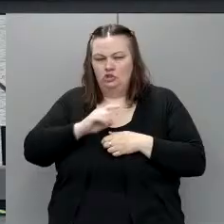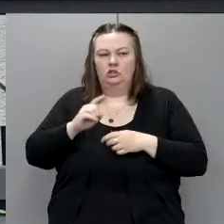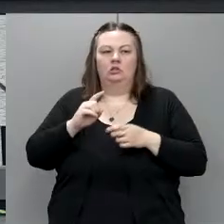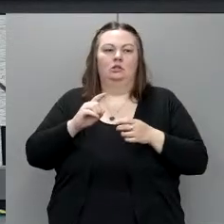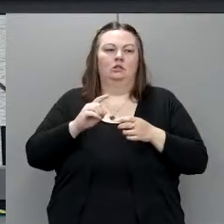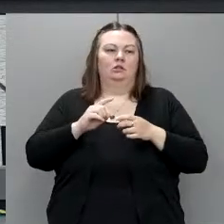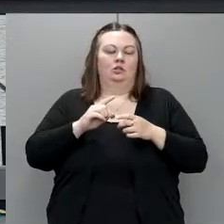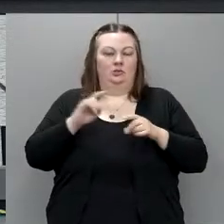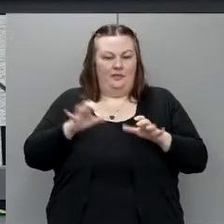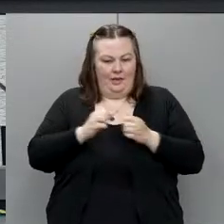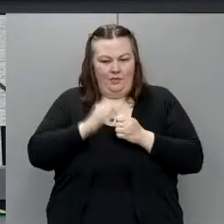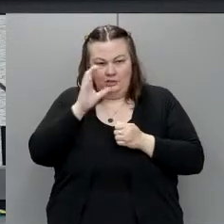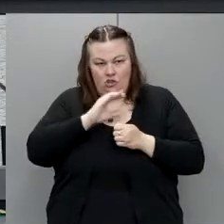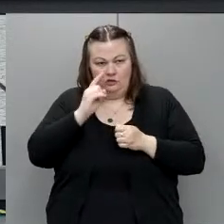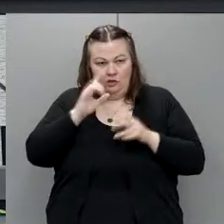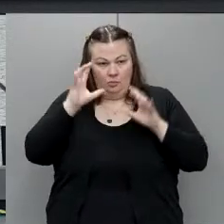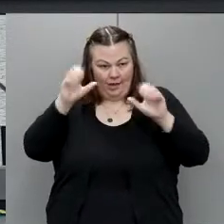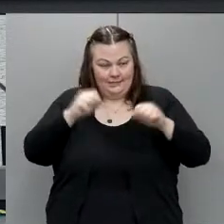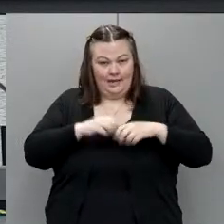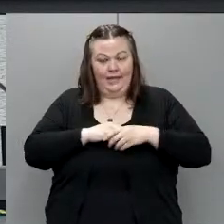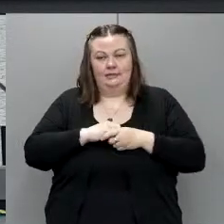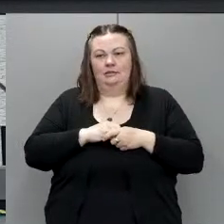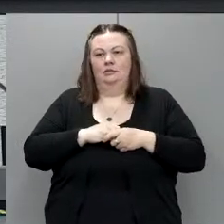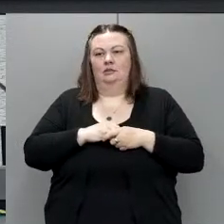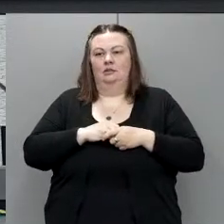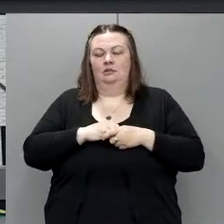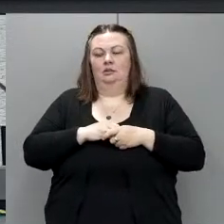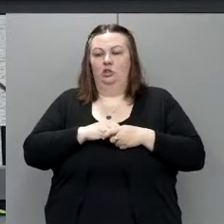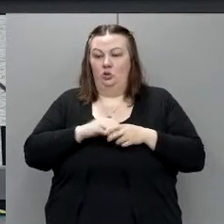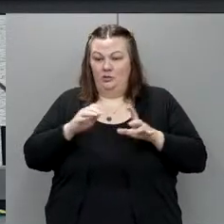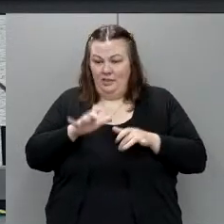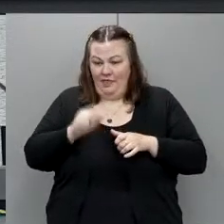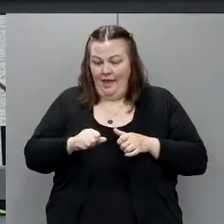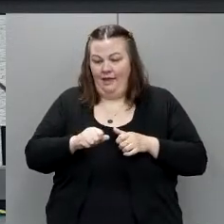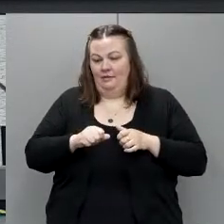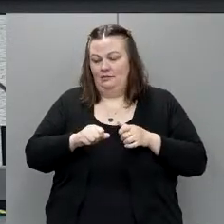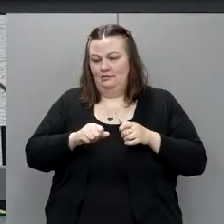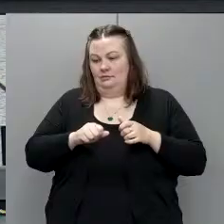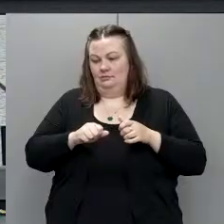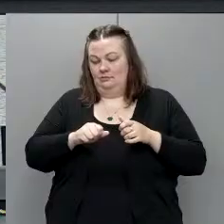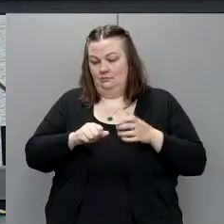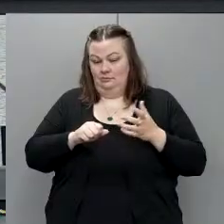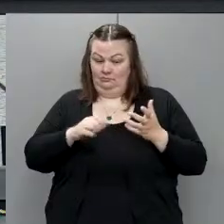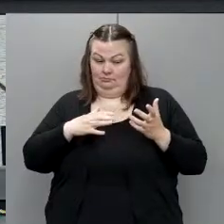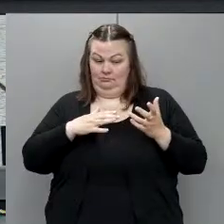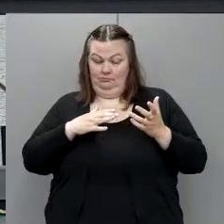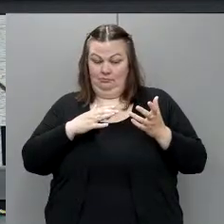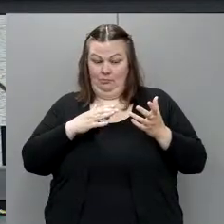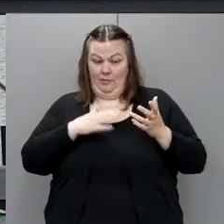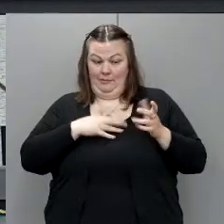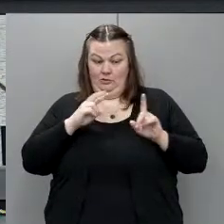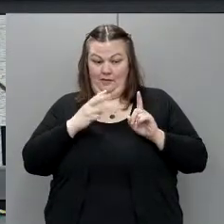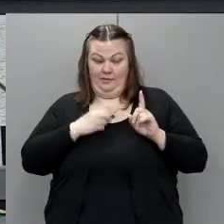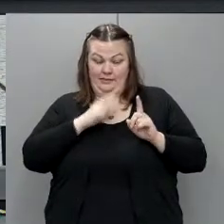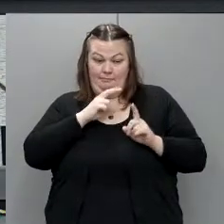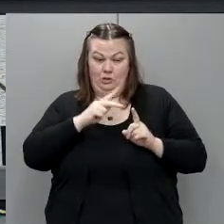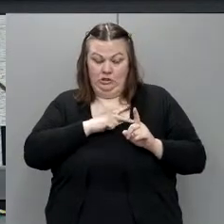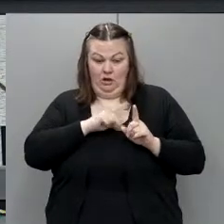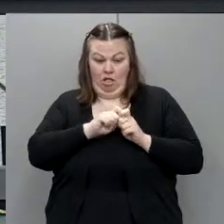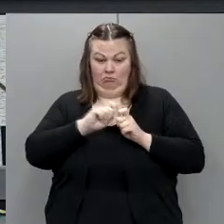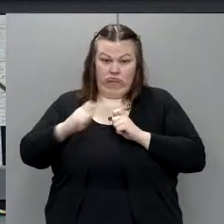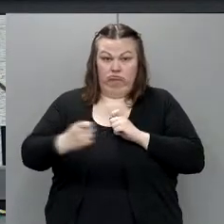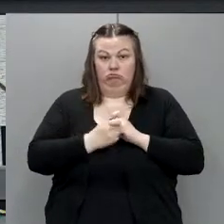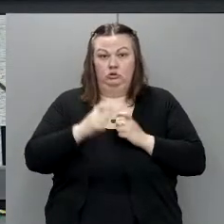that with the search for the president. You did that with, as far as I'm concerned, that was a personal betrayal to me